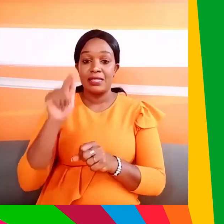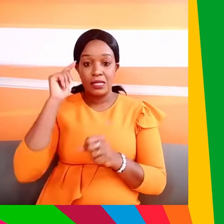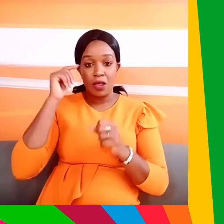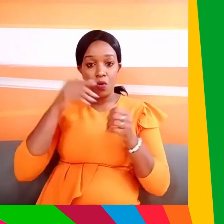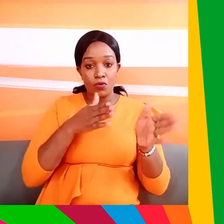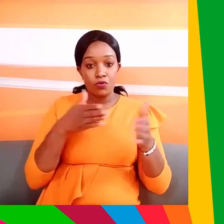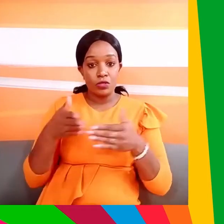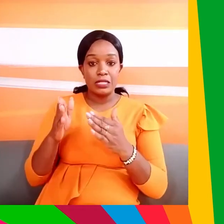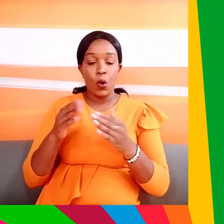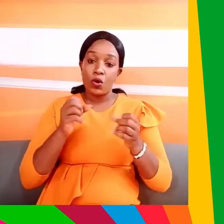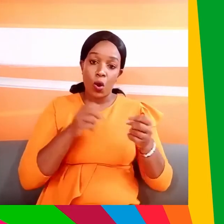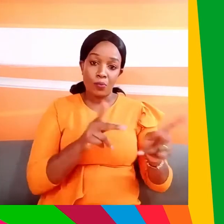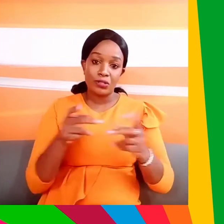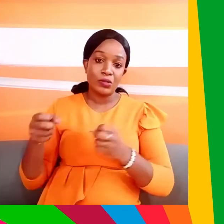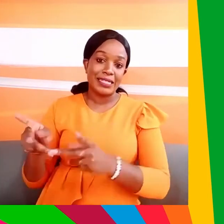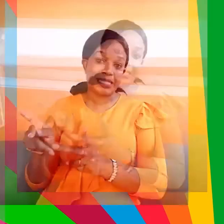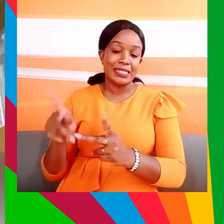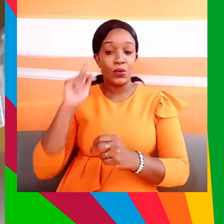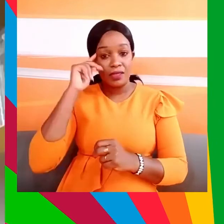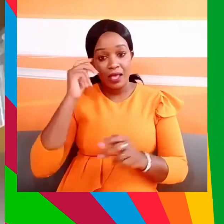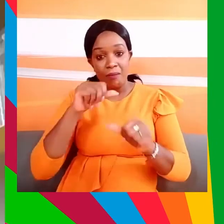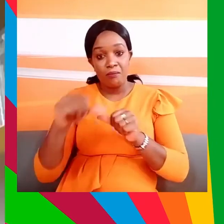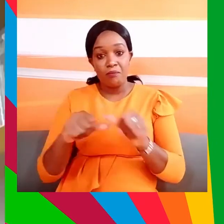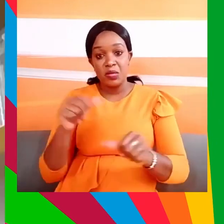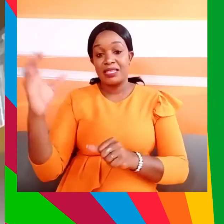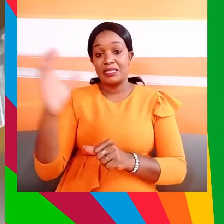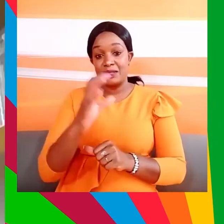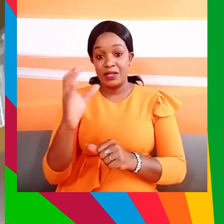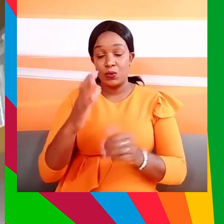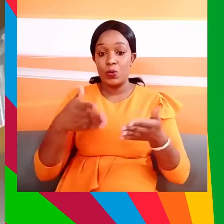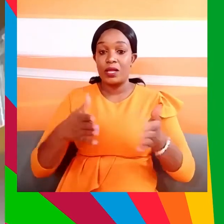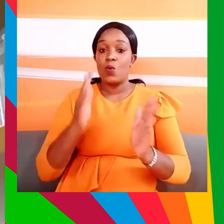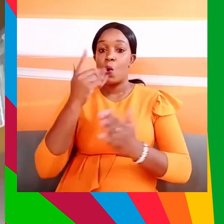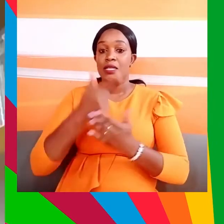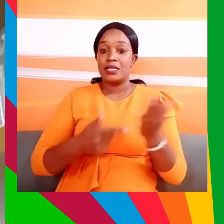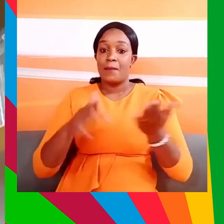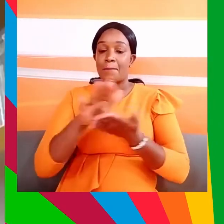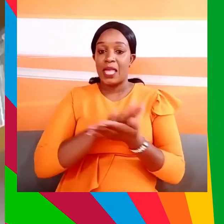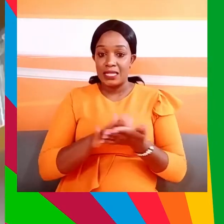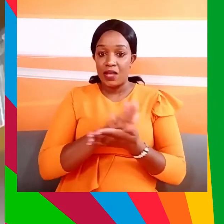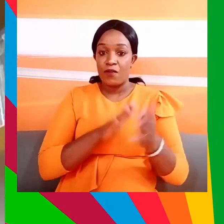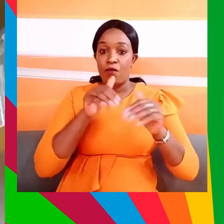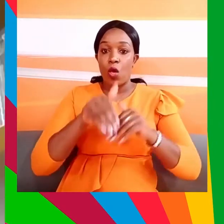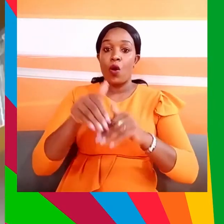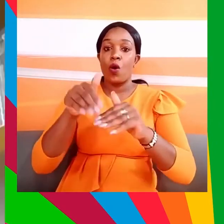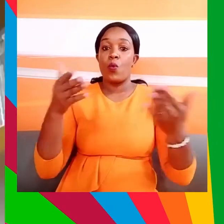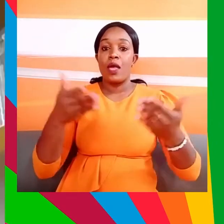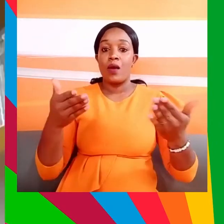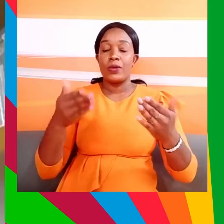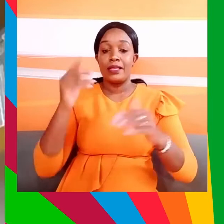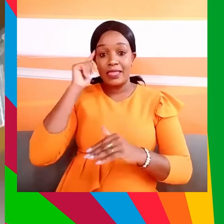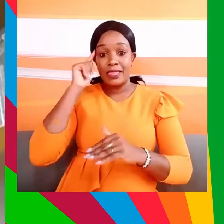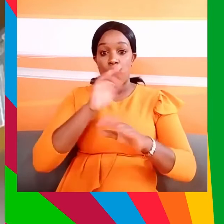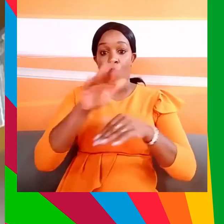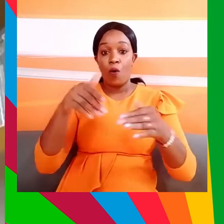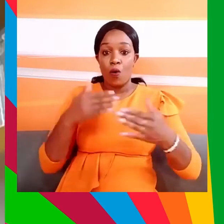you know, as a civilized humanity, what is that basic floor that we think every human being should be entitled to?